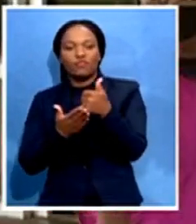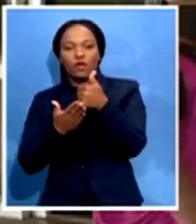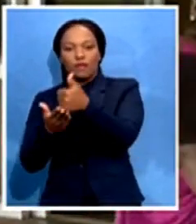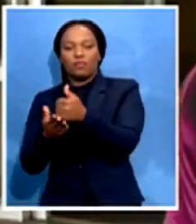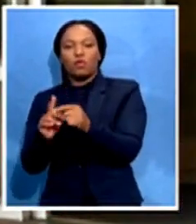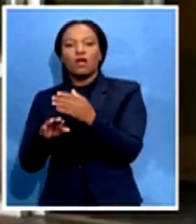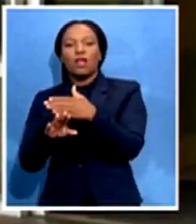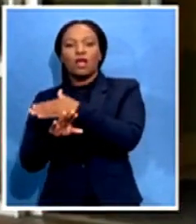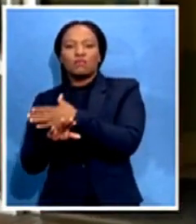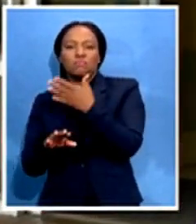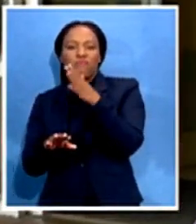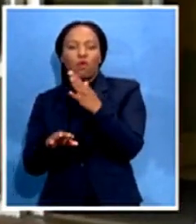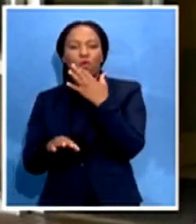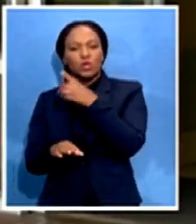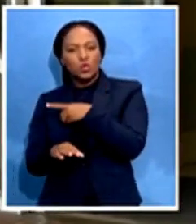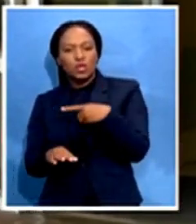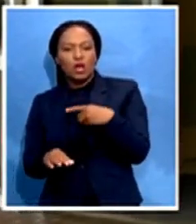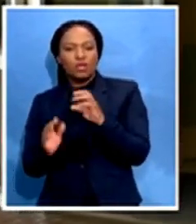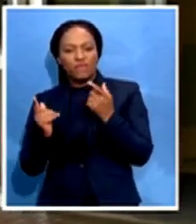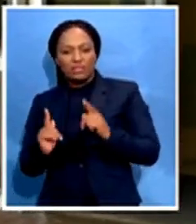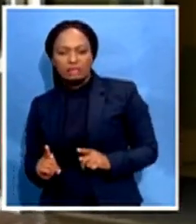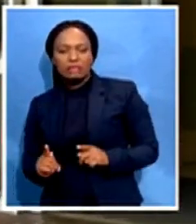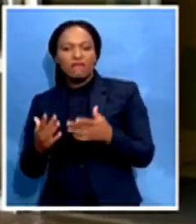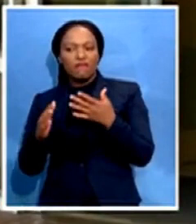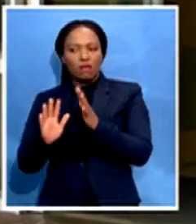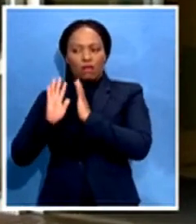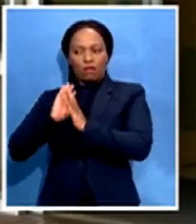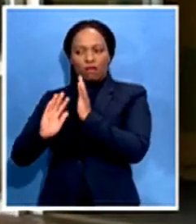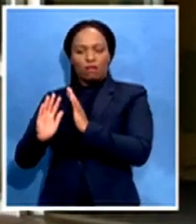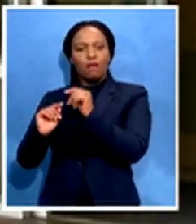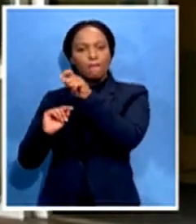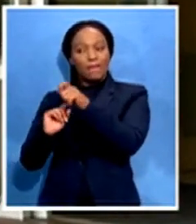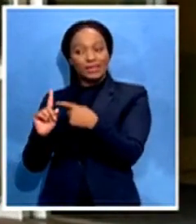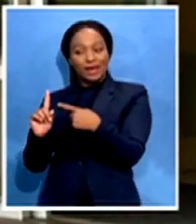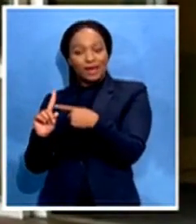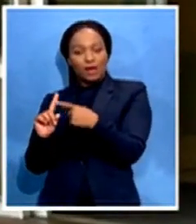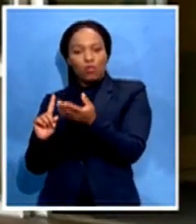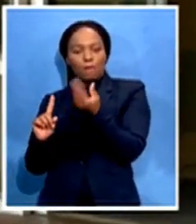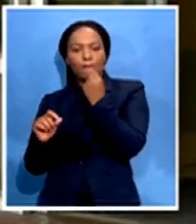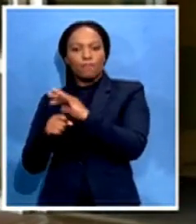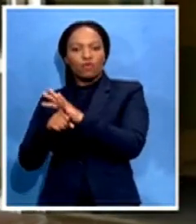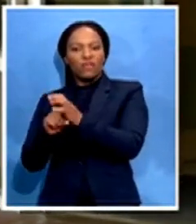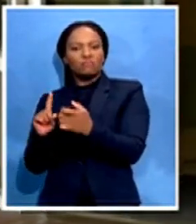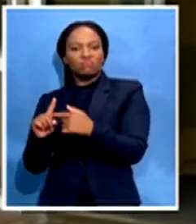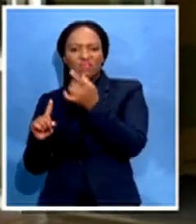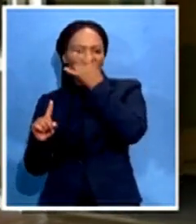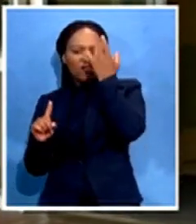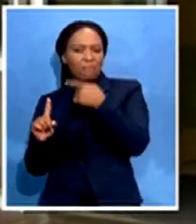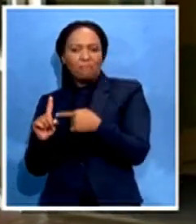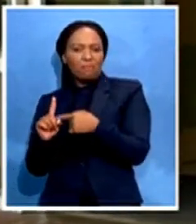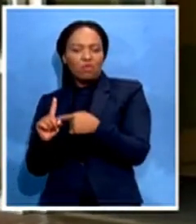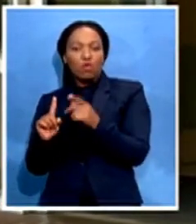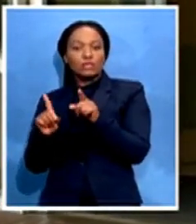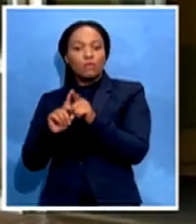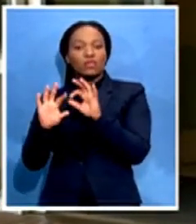us, that he was a very positive patient, that he never gave up, and when his family was also admitted, that they fought